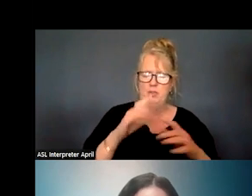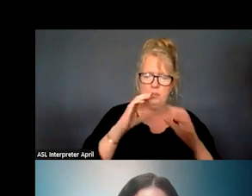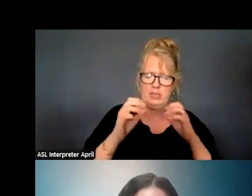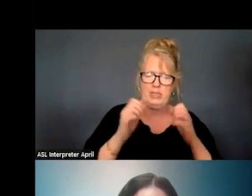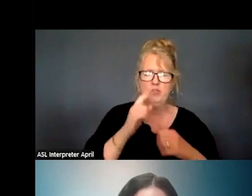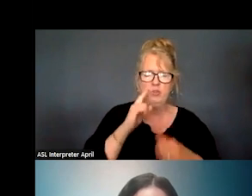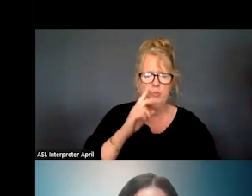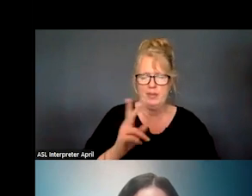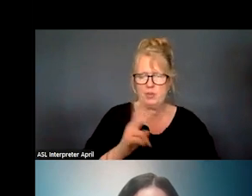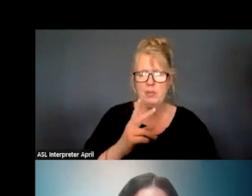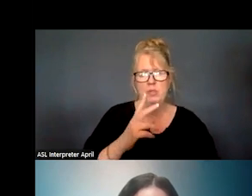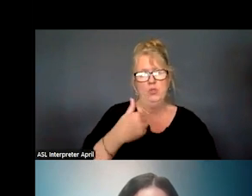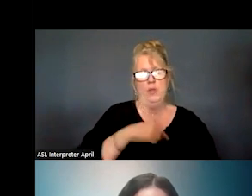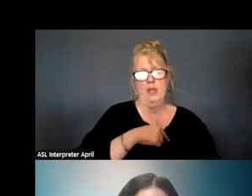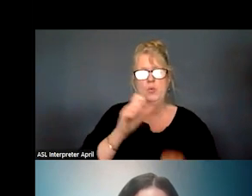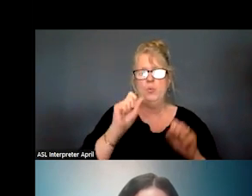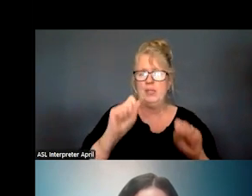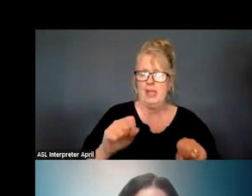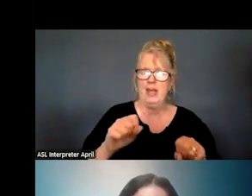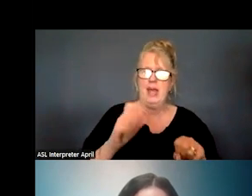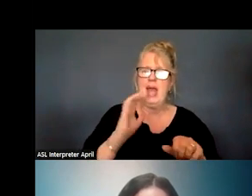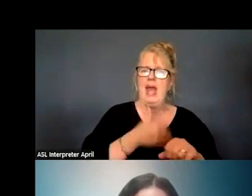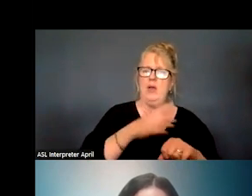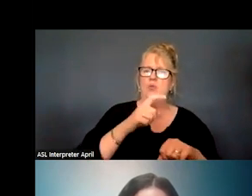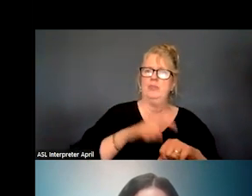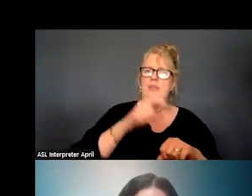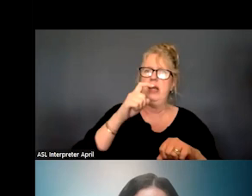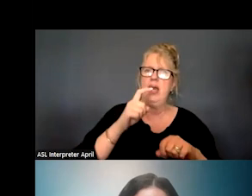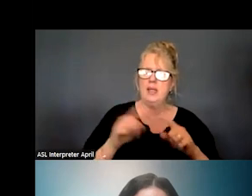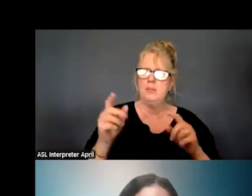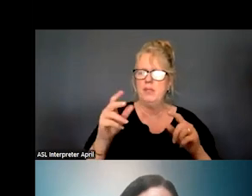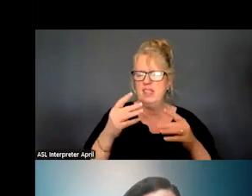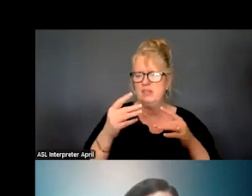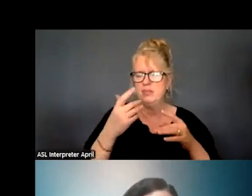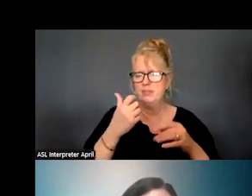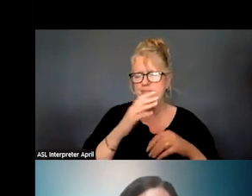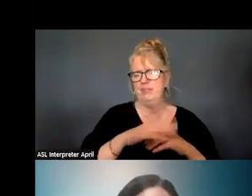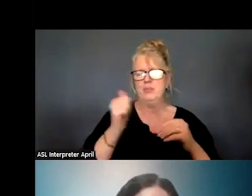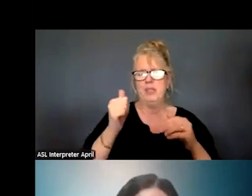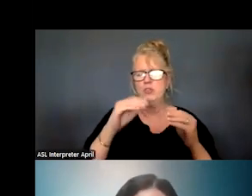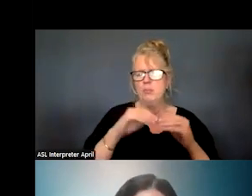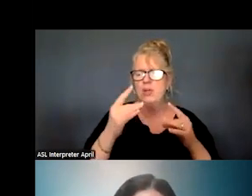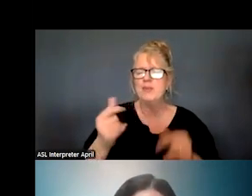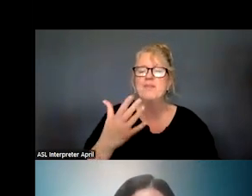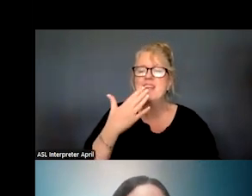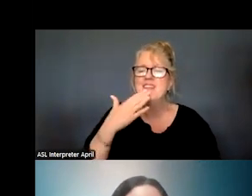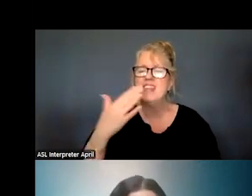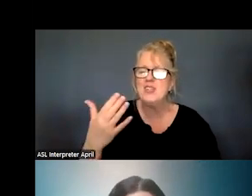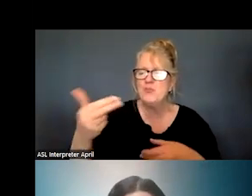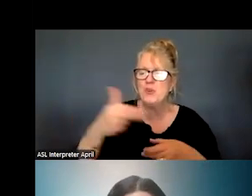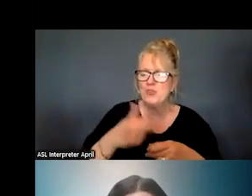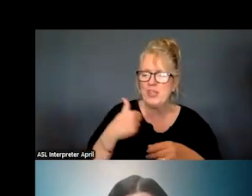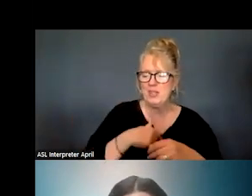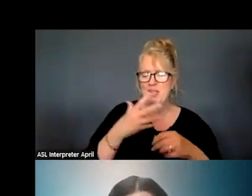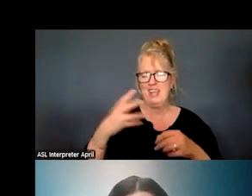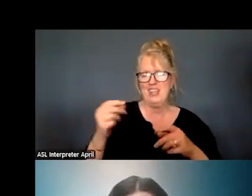units so that we can make our time and dispatching more efficient. Thank you so much for hopping on with me. And also